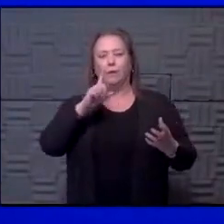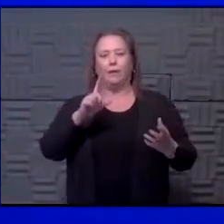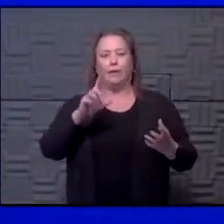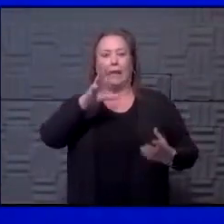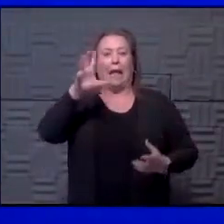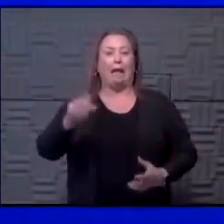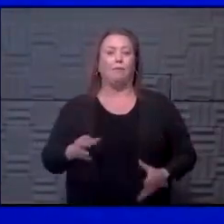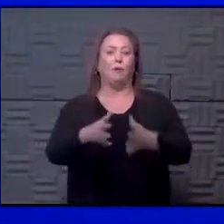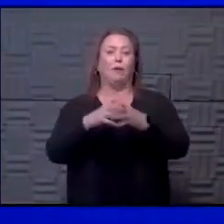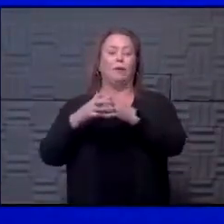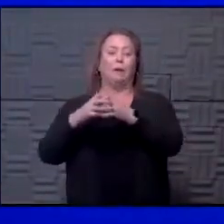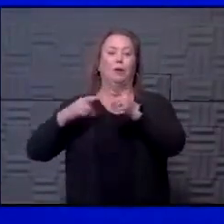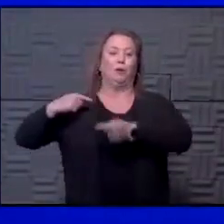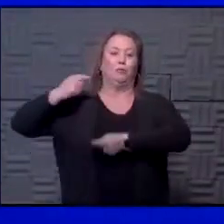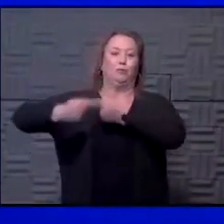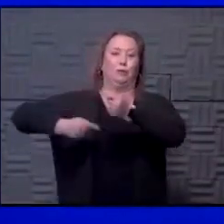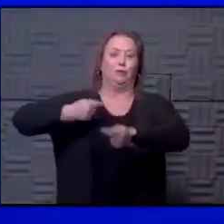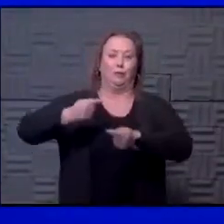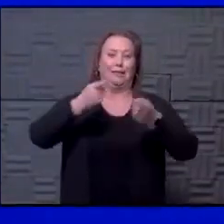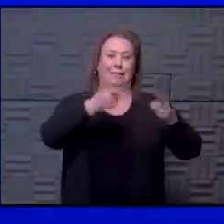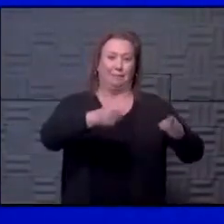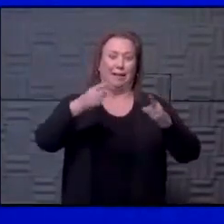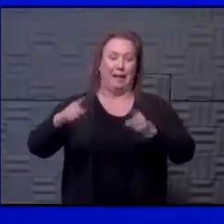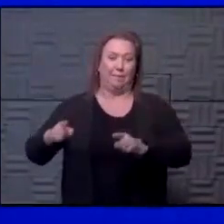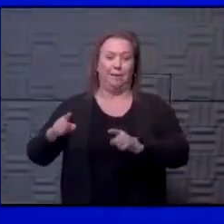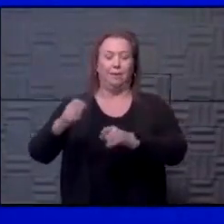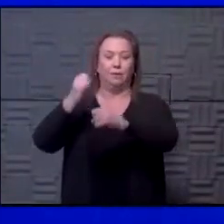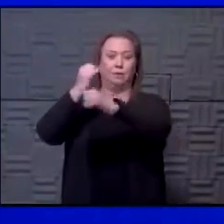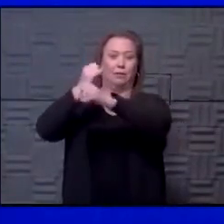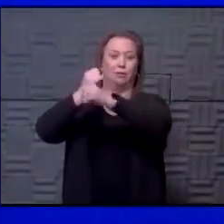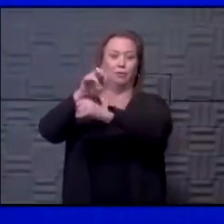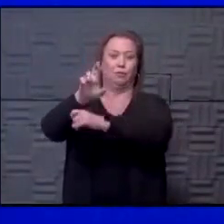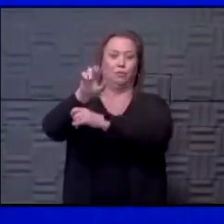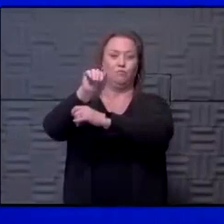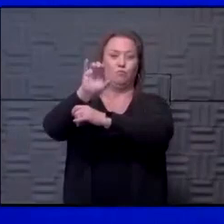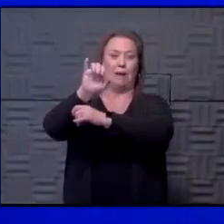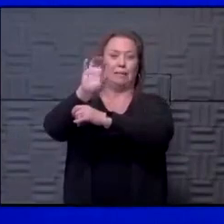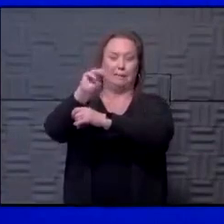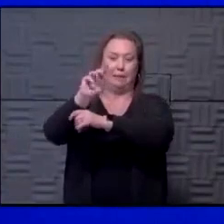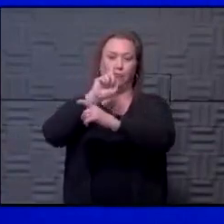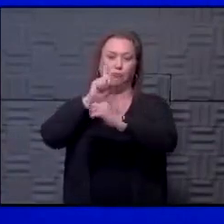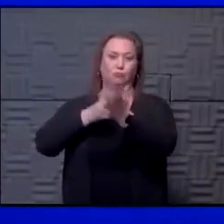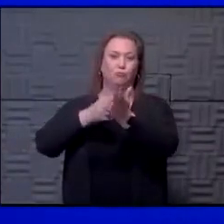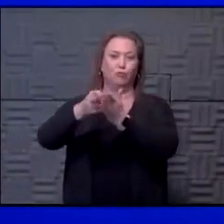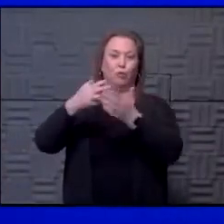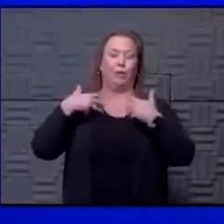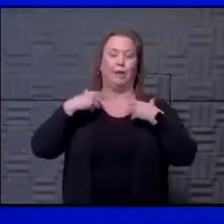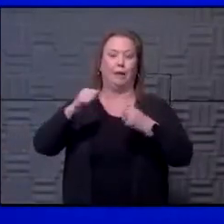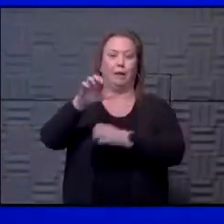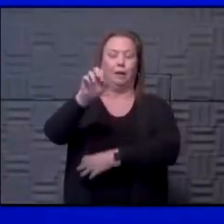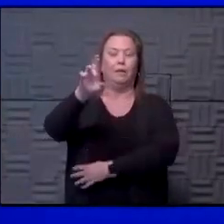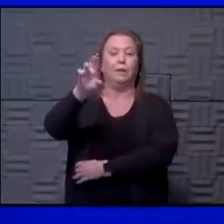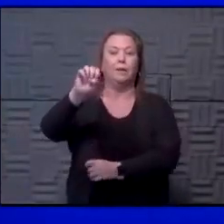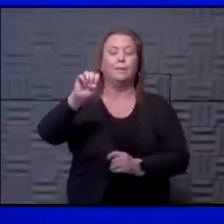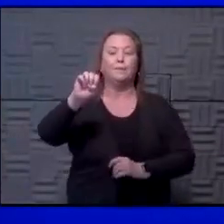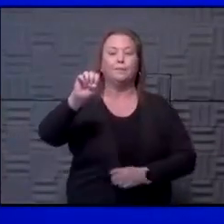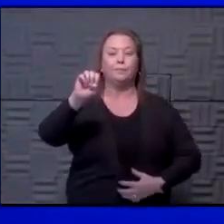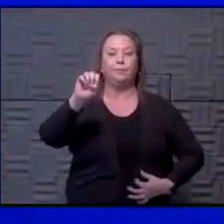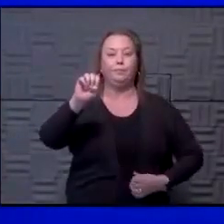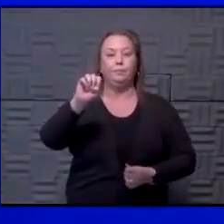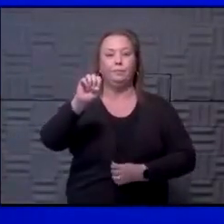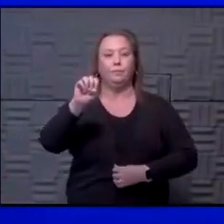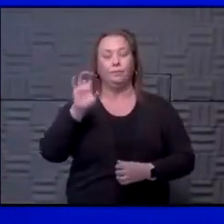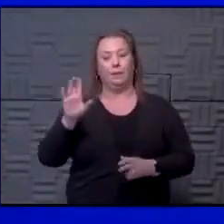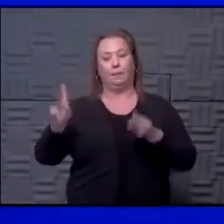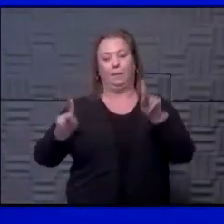African-American tradition where that has been something that has happened. There is institutionalized racism, and it's clearly true in healthcare as well. And I think one of the